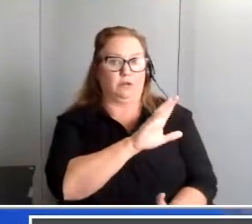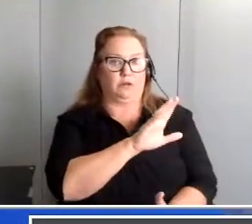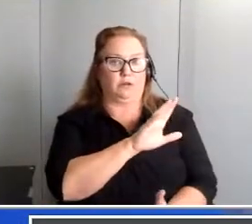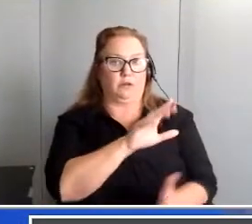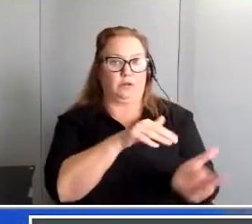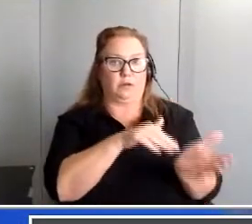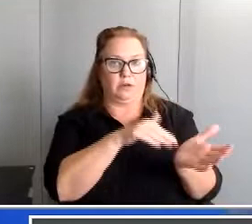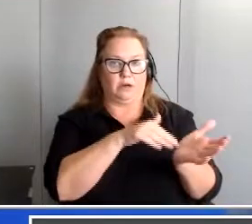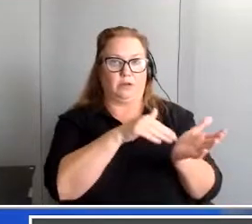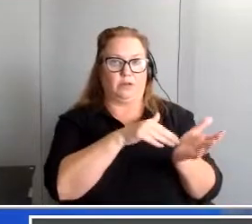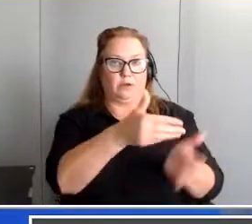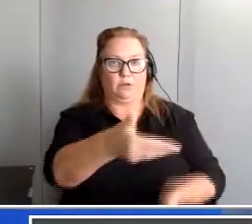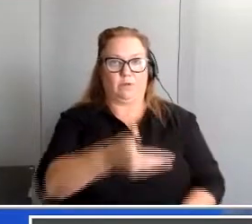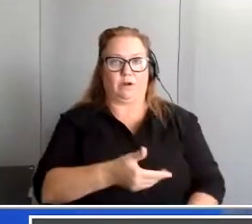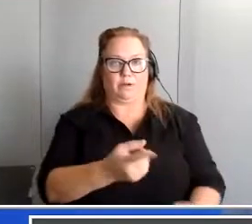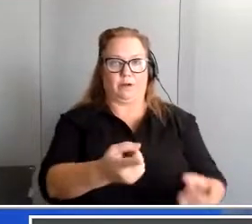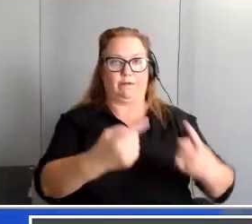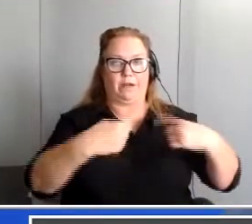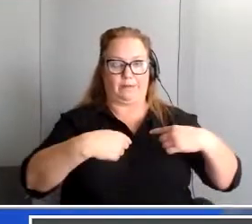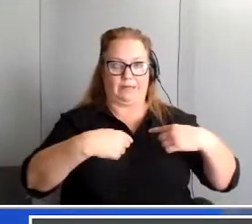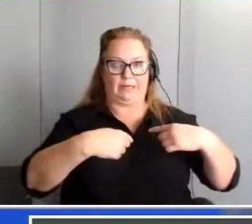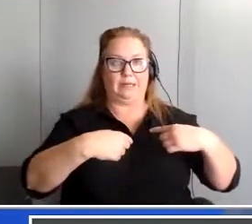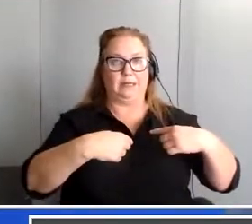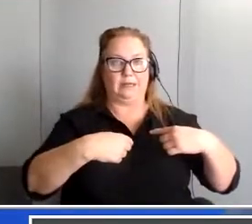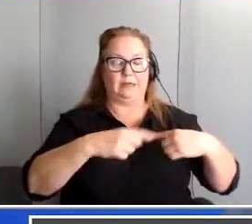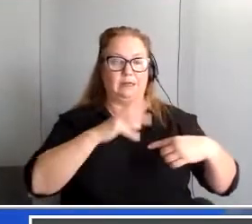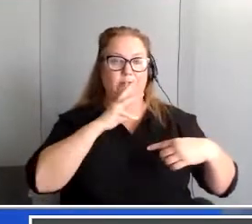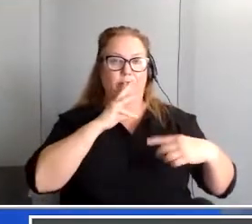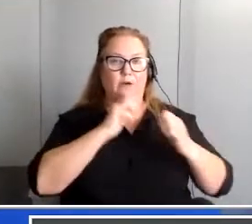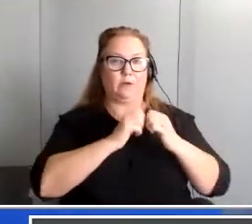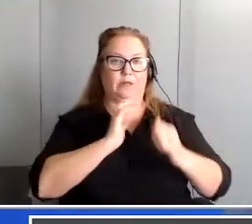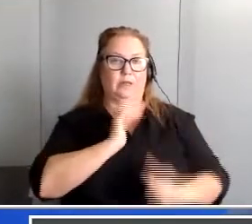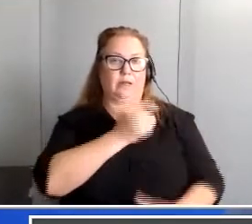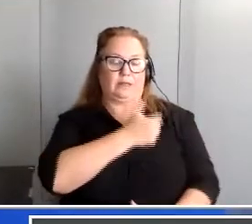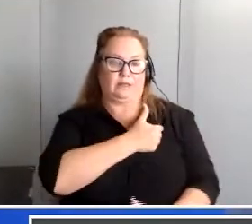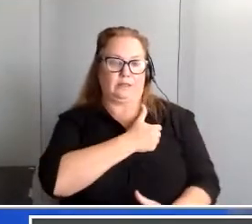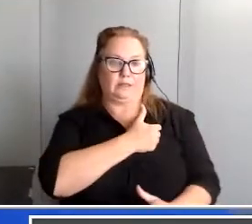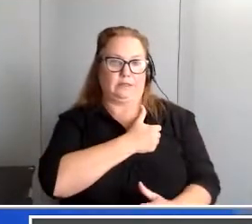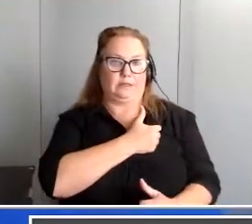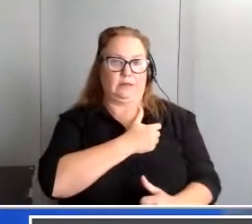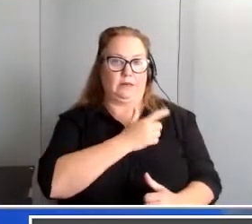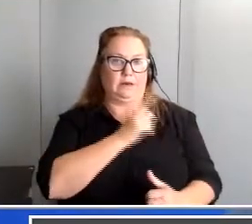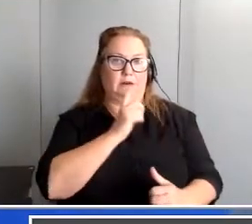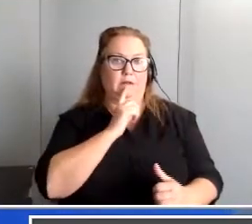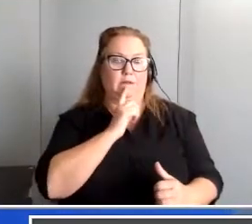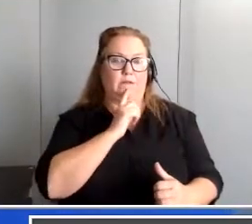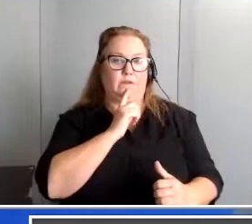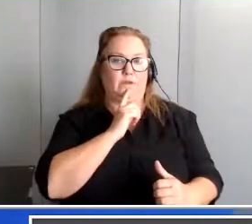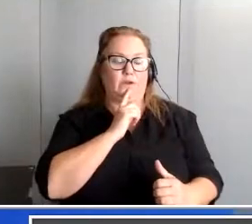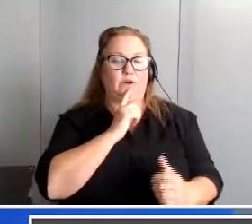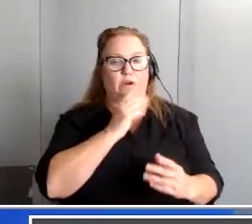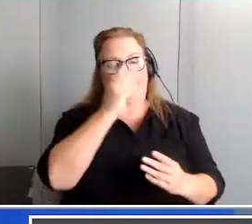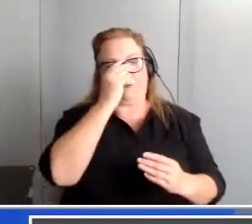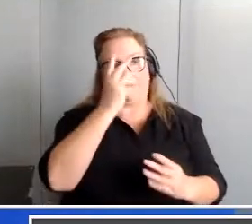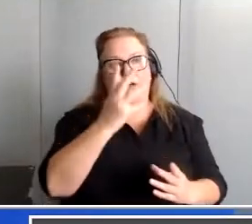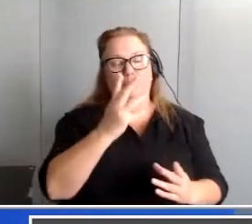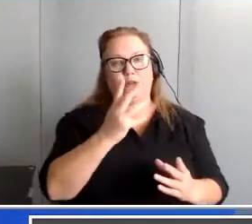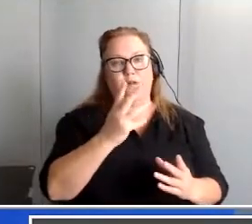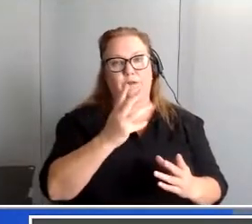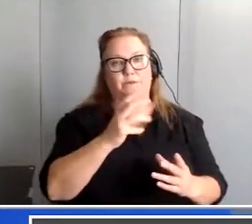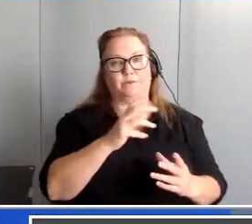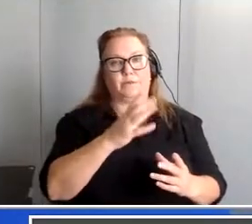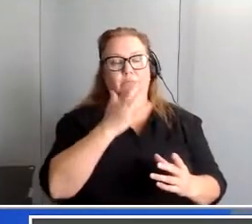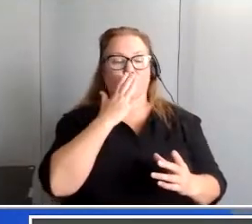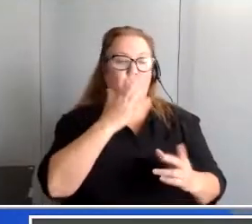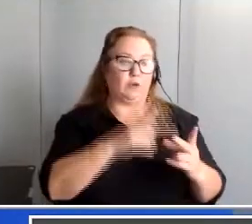more than welcome to have you come in and speak in a consultation. For kind of late information, I think some very reputable